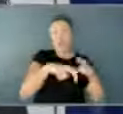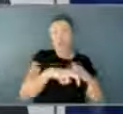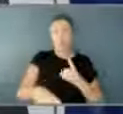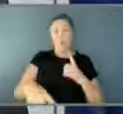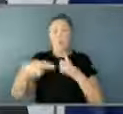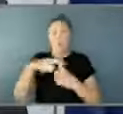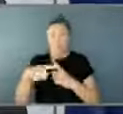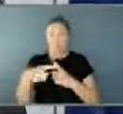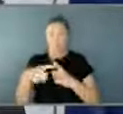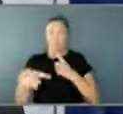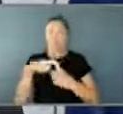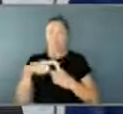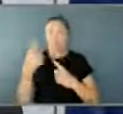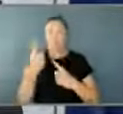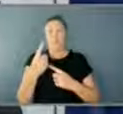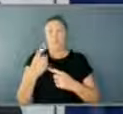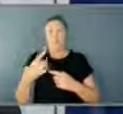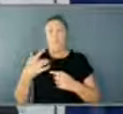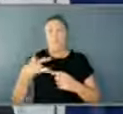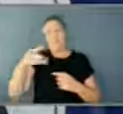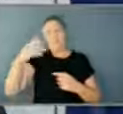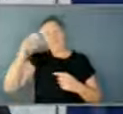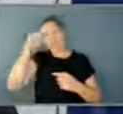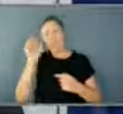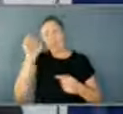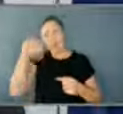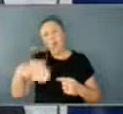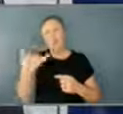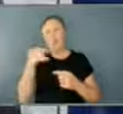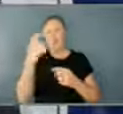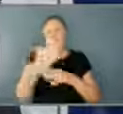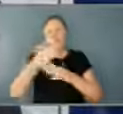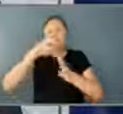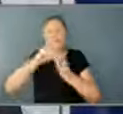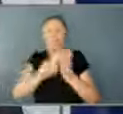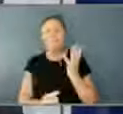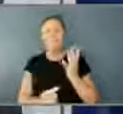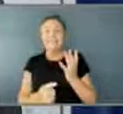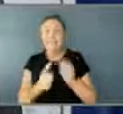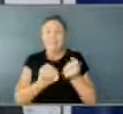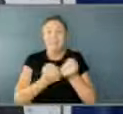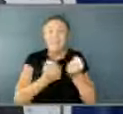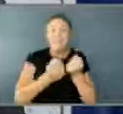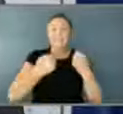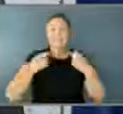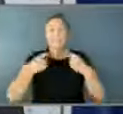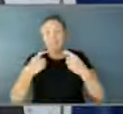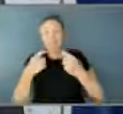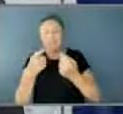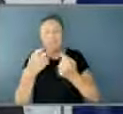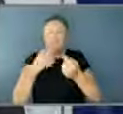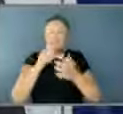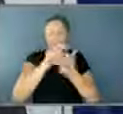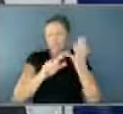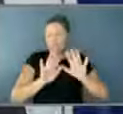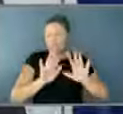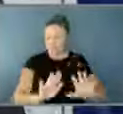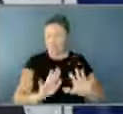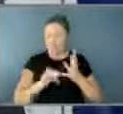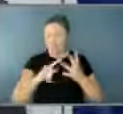care, residential disability care, and those workers. The majority of the population on our plan will have access to the